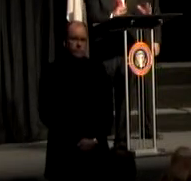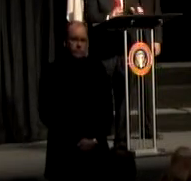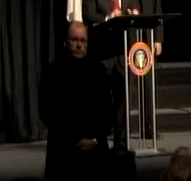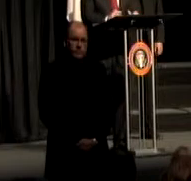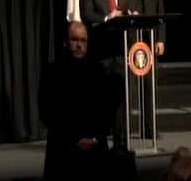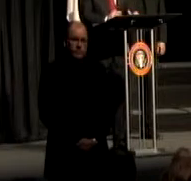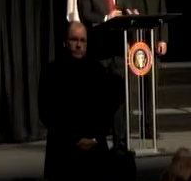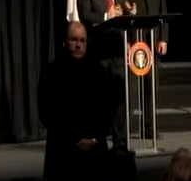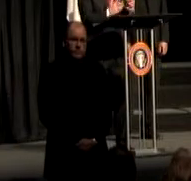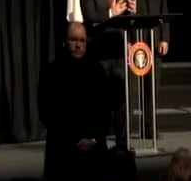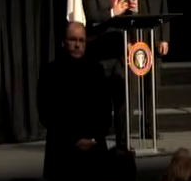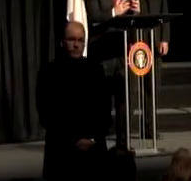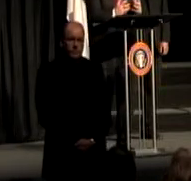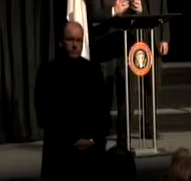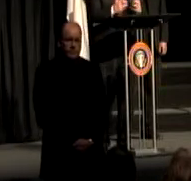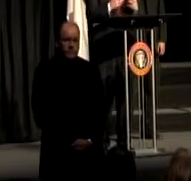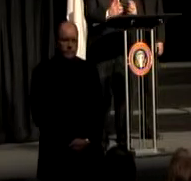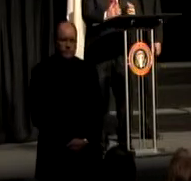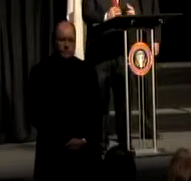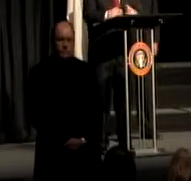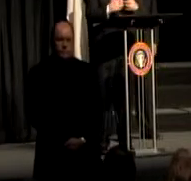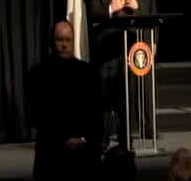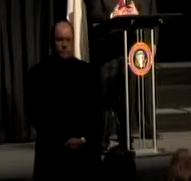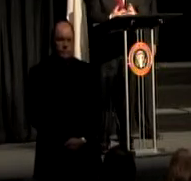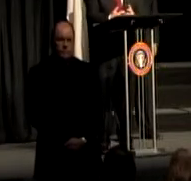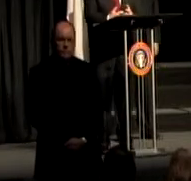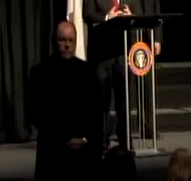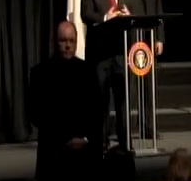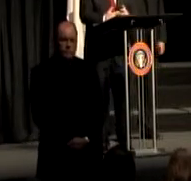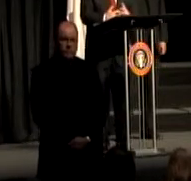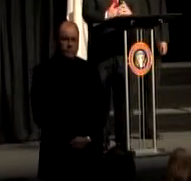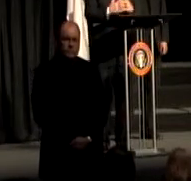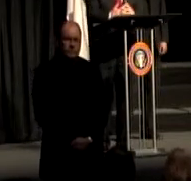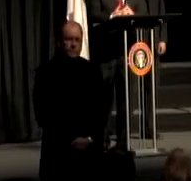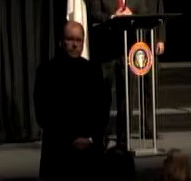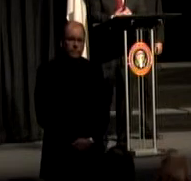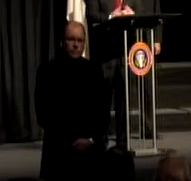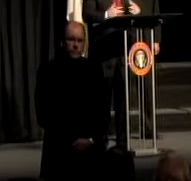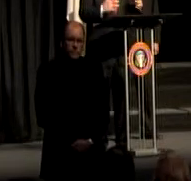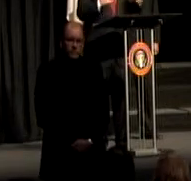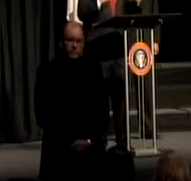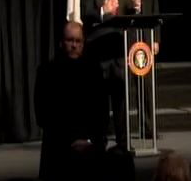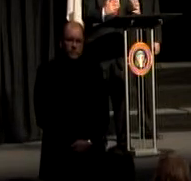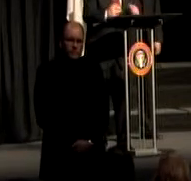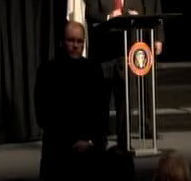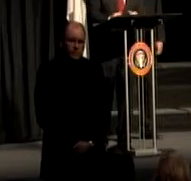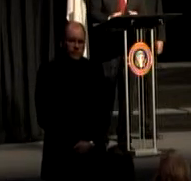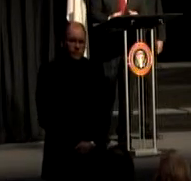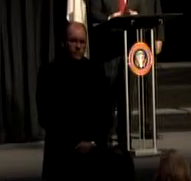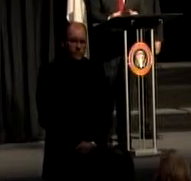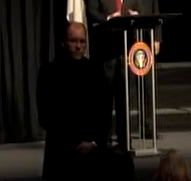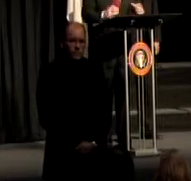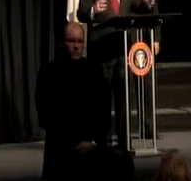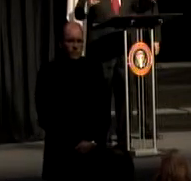values to hold on to we have some things that we're going to live for and we're going to die for we are going to die for the scriptures we are going to live for the